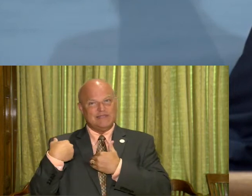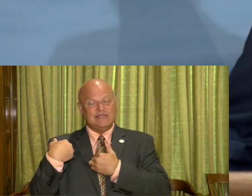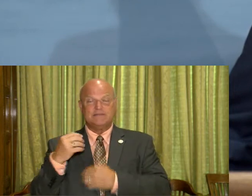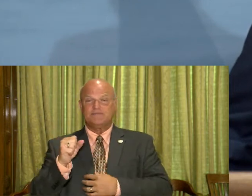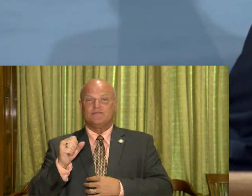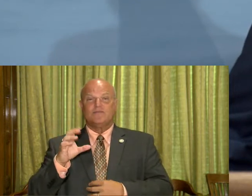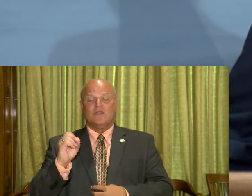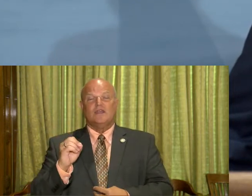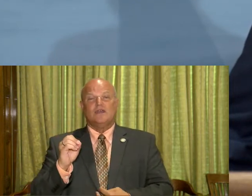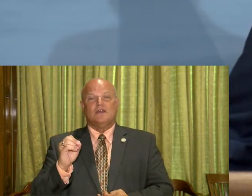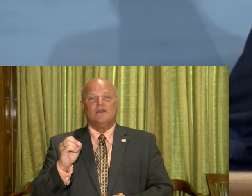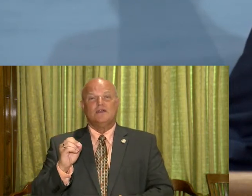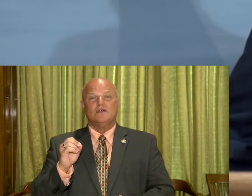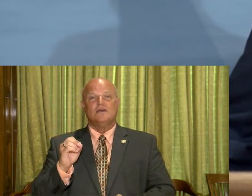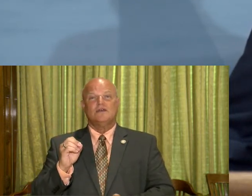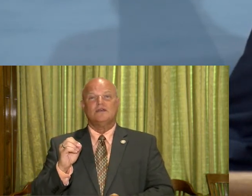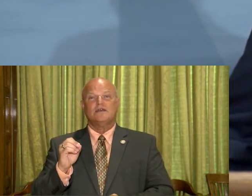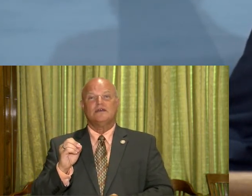And so,